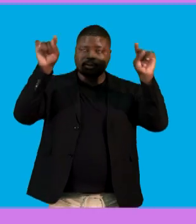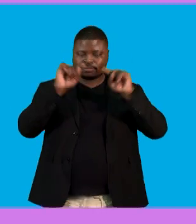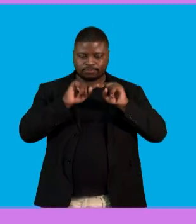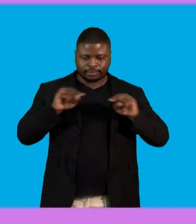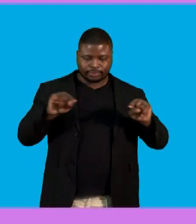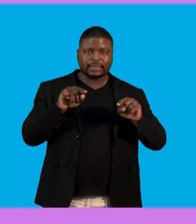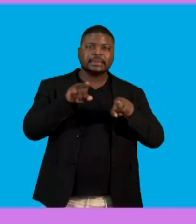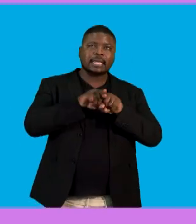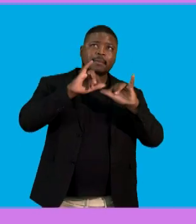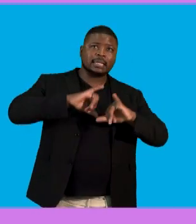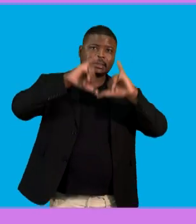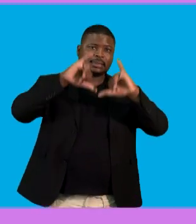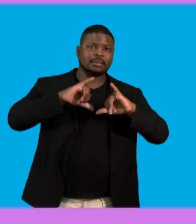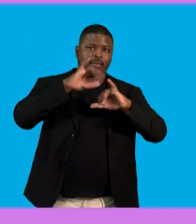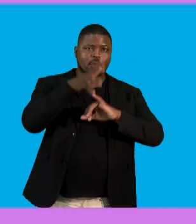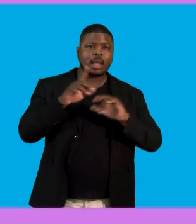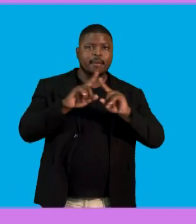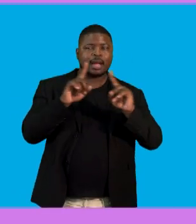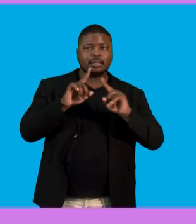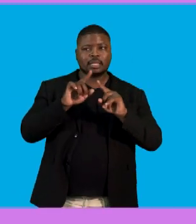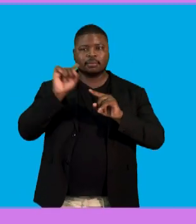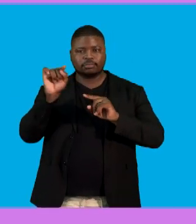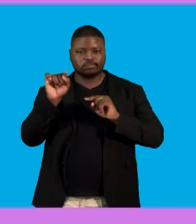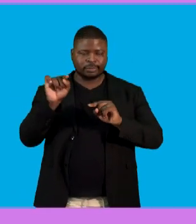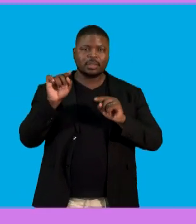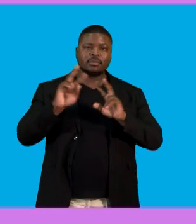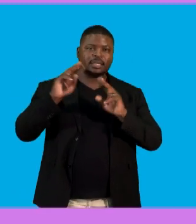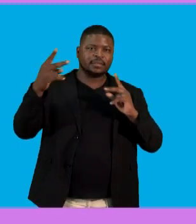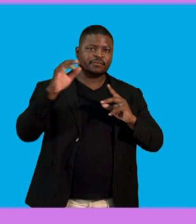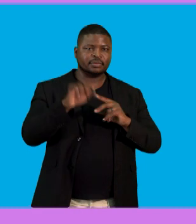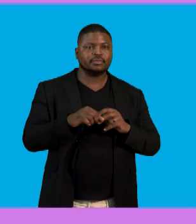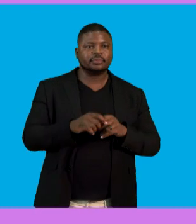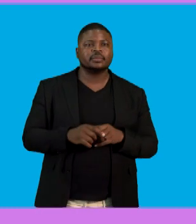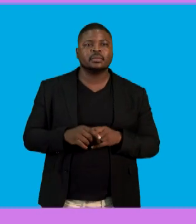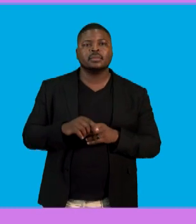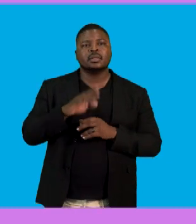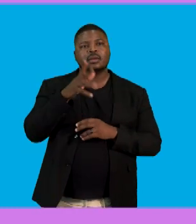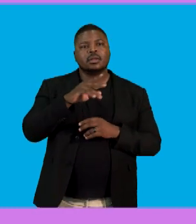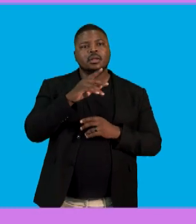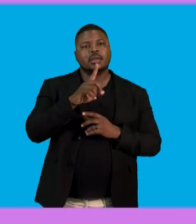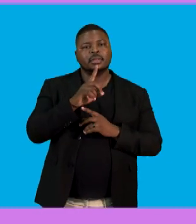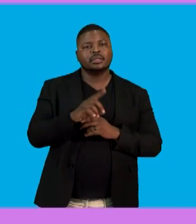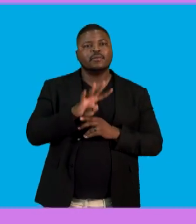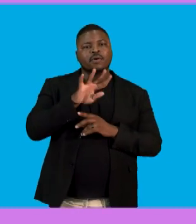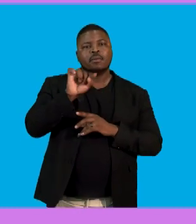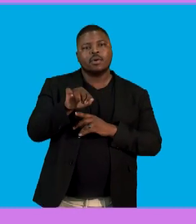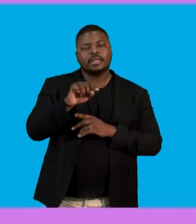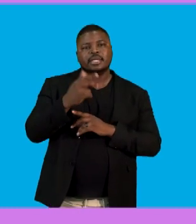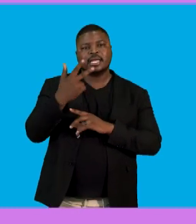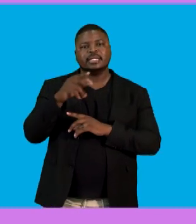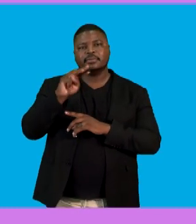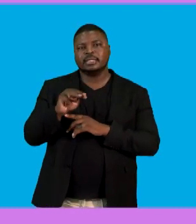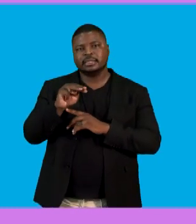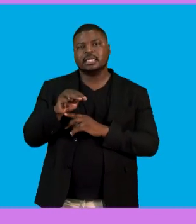to add all the sides. It means we've got two of our lengths, which means it's going to be 4.8 meter plus another